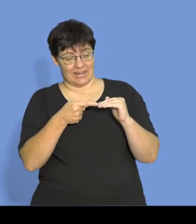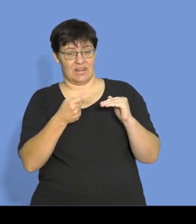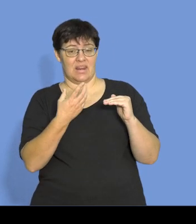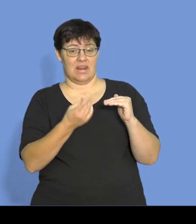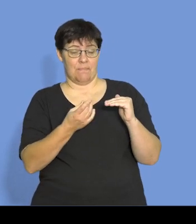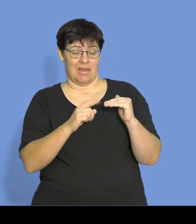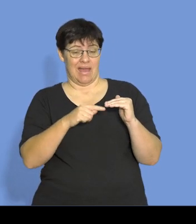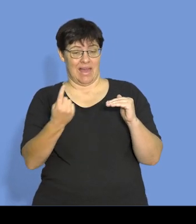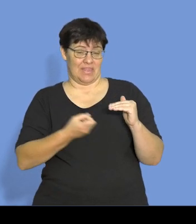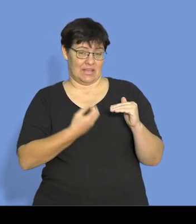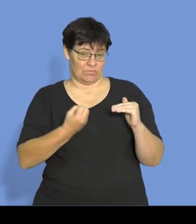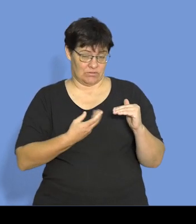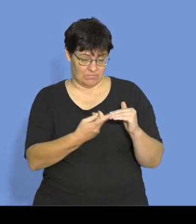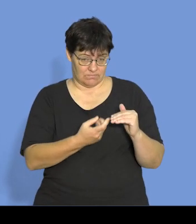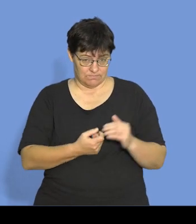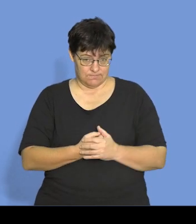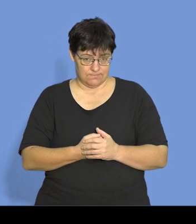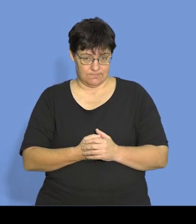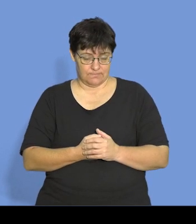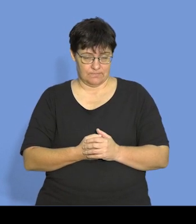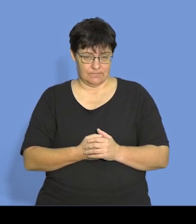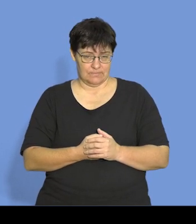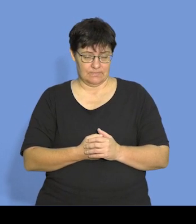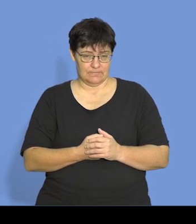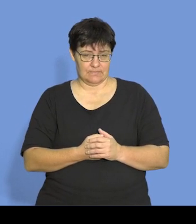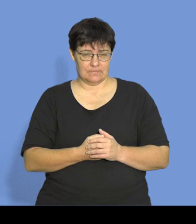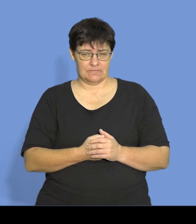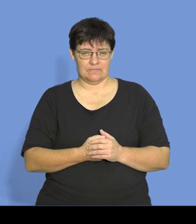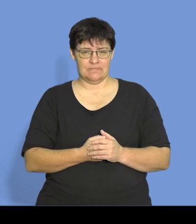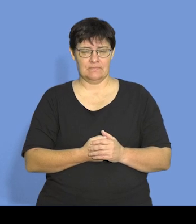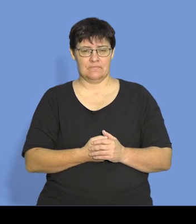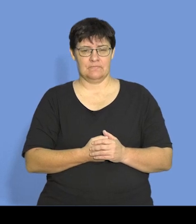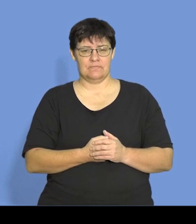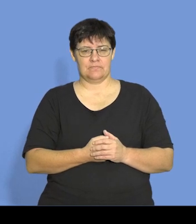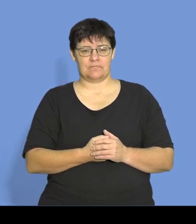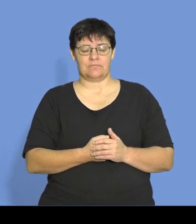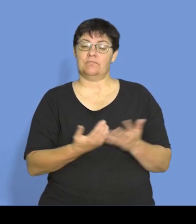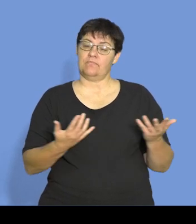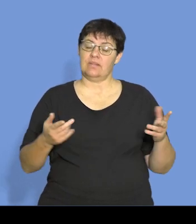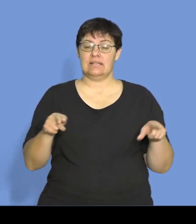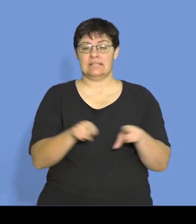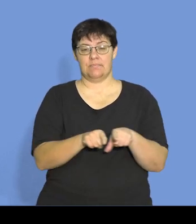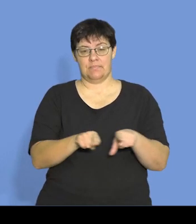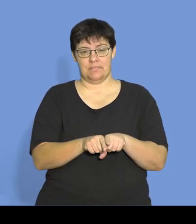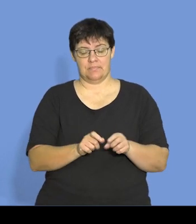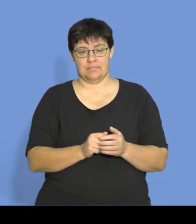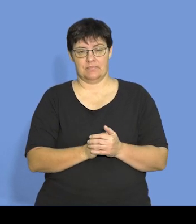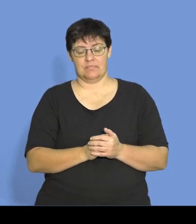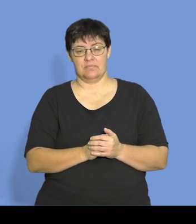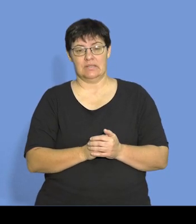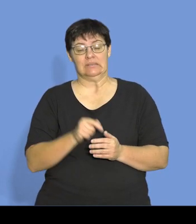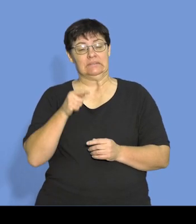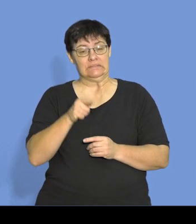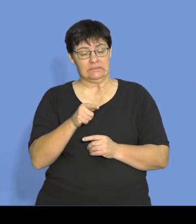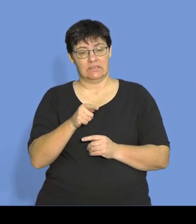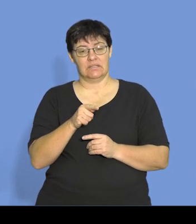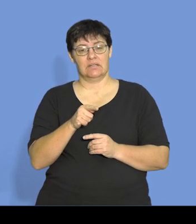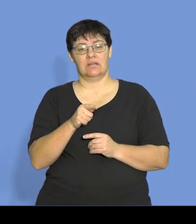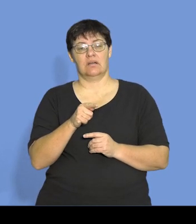another expression, right? A linear expression that is. Also, this linear